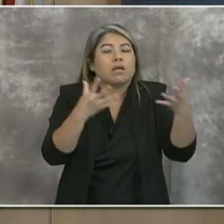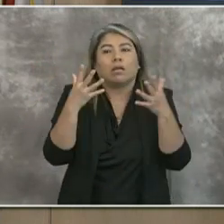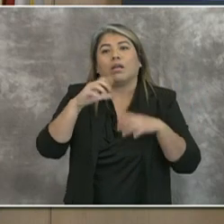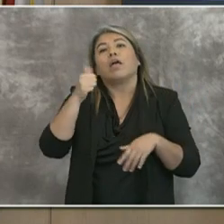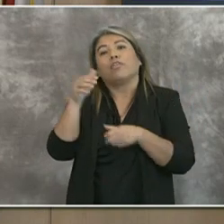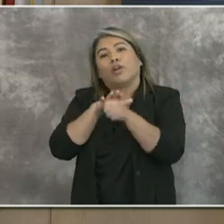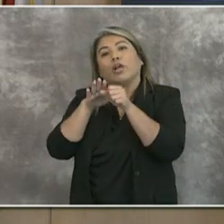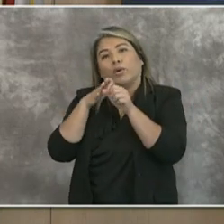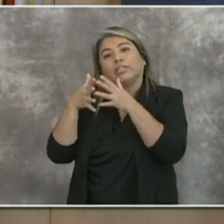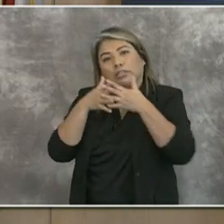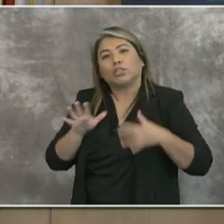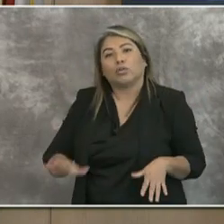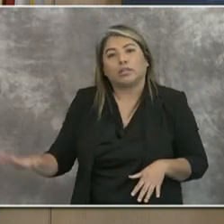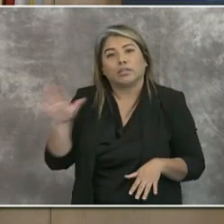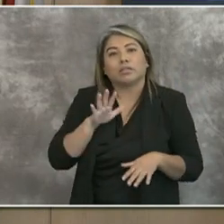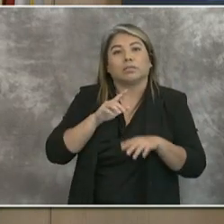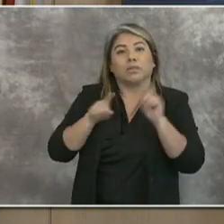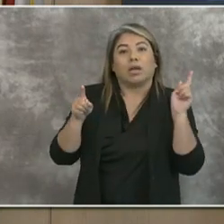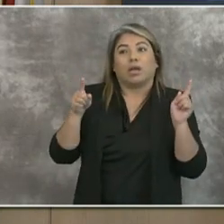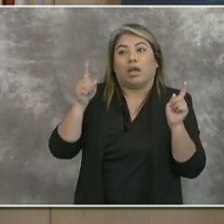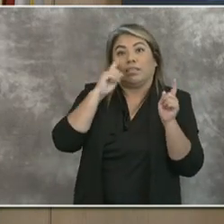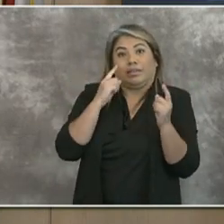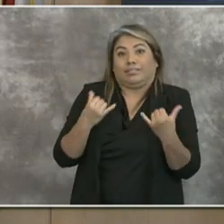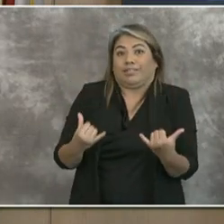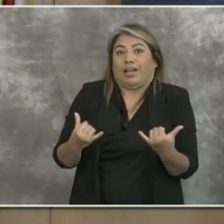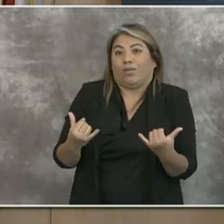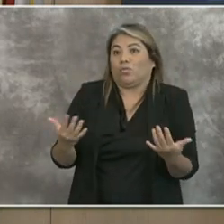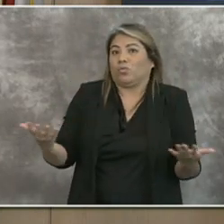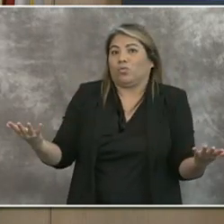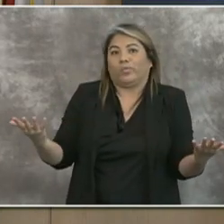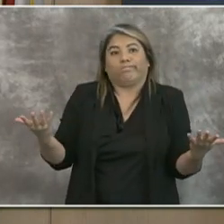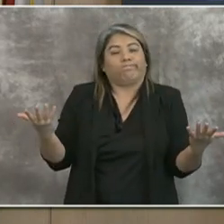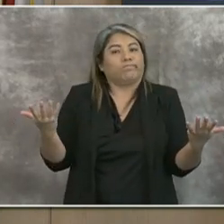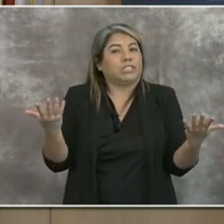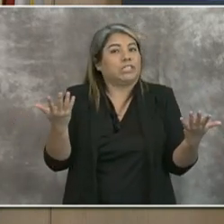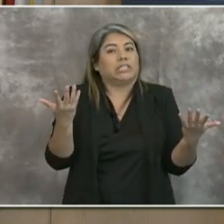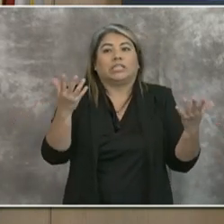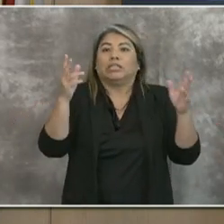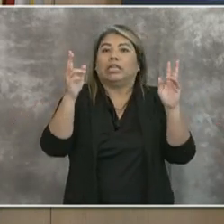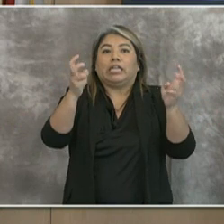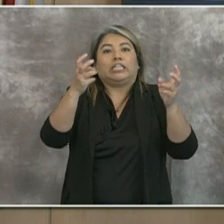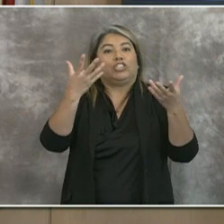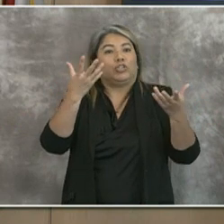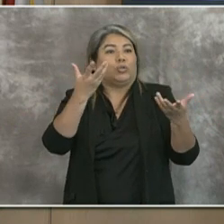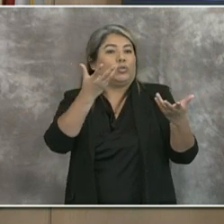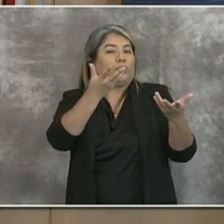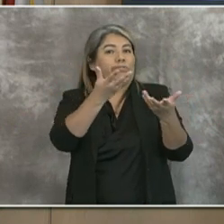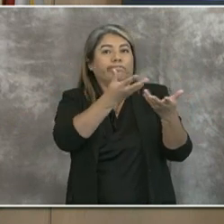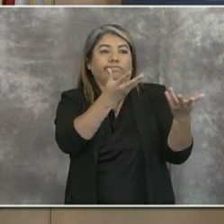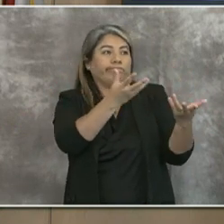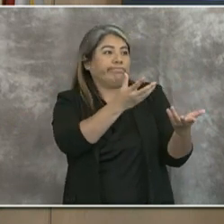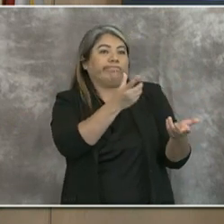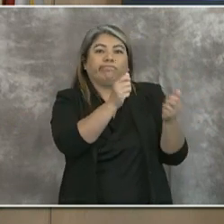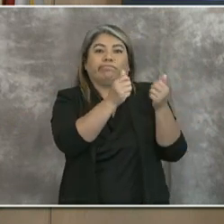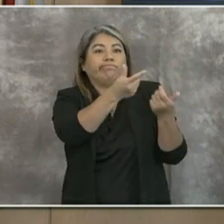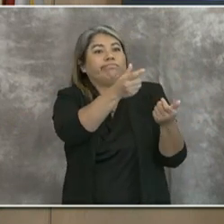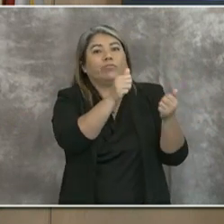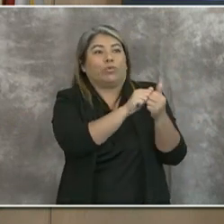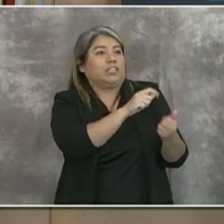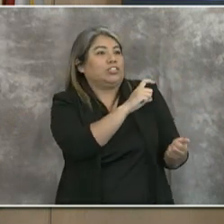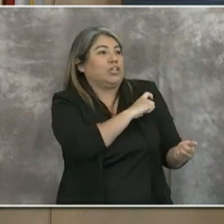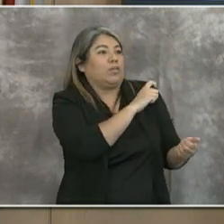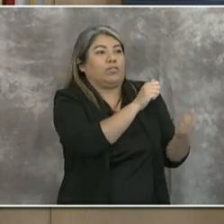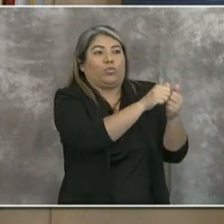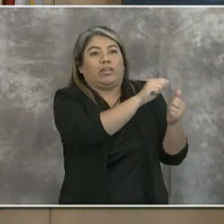States. But I think at this point it's really more of an issue to let the sheriff deal with those other